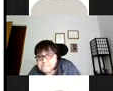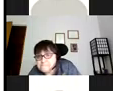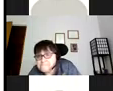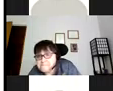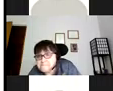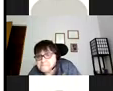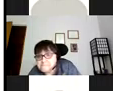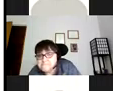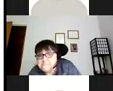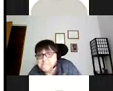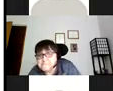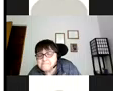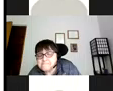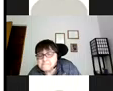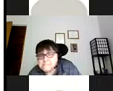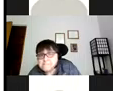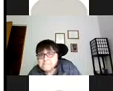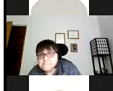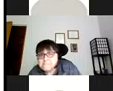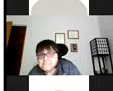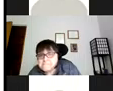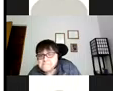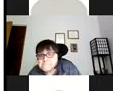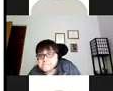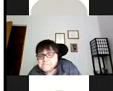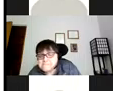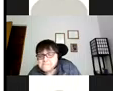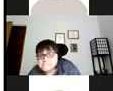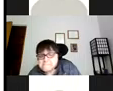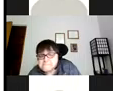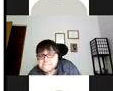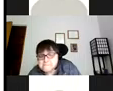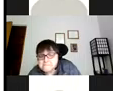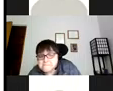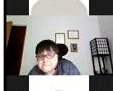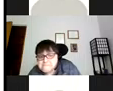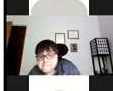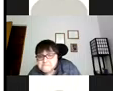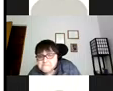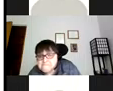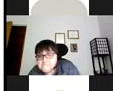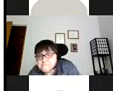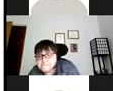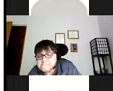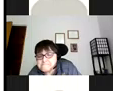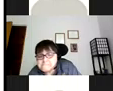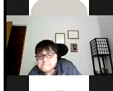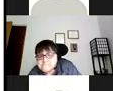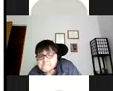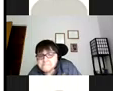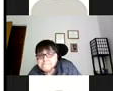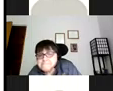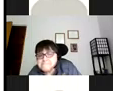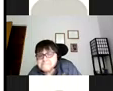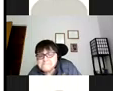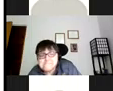did say that. I think. Did I not? Yeah. Well, so it revealed the racism that's present, and